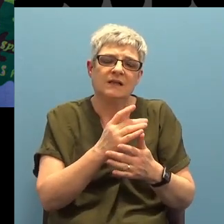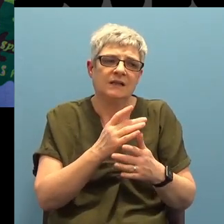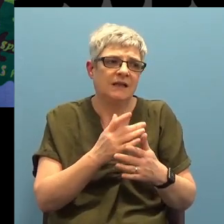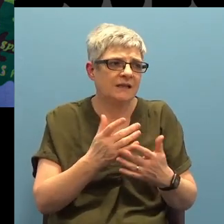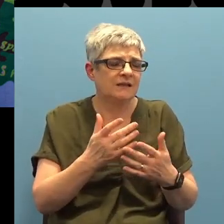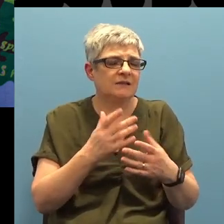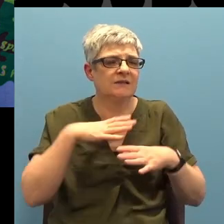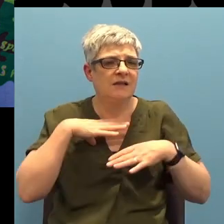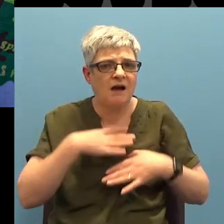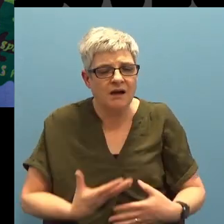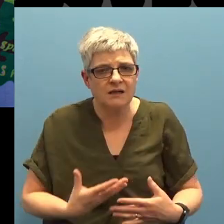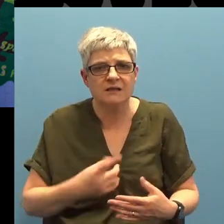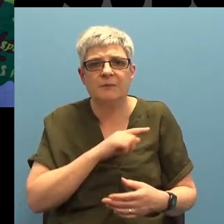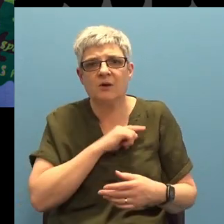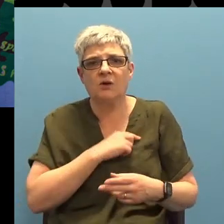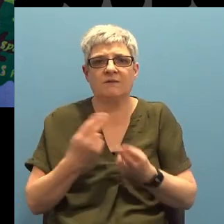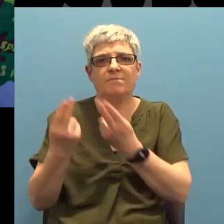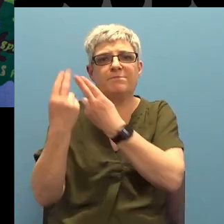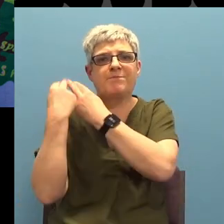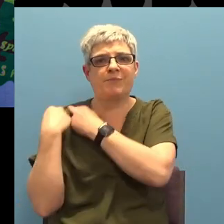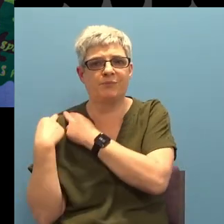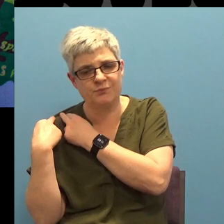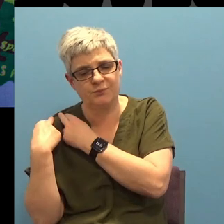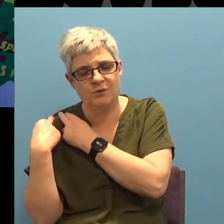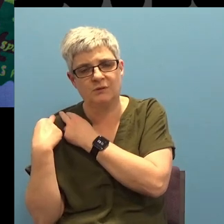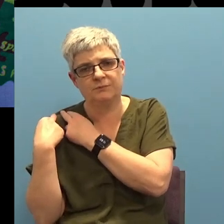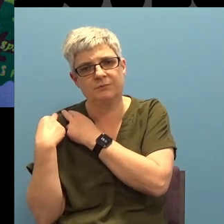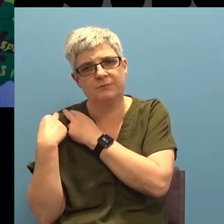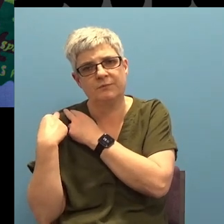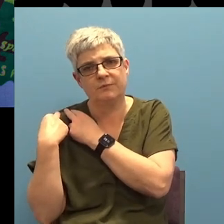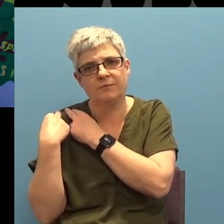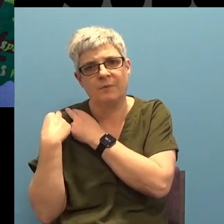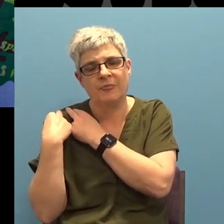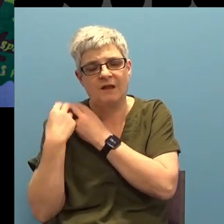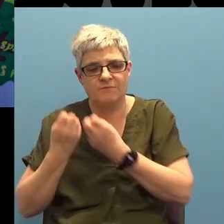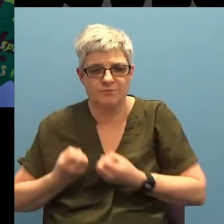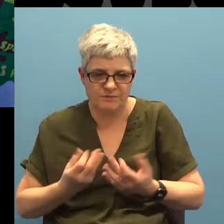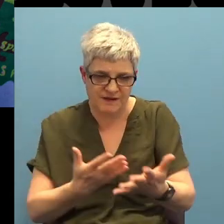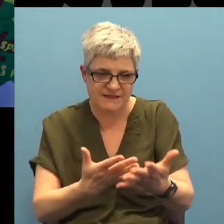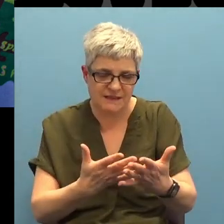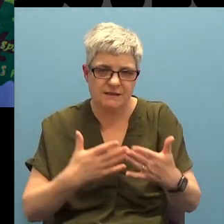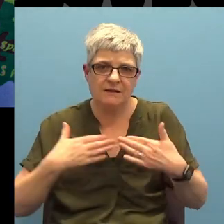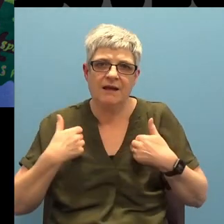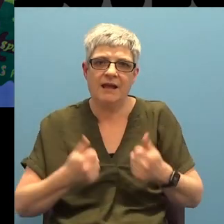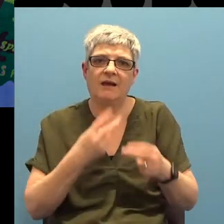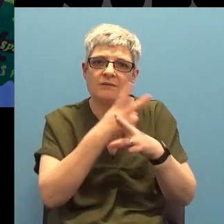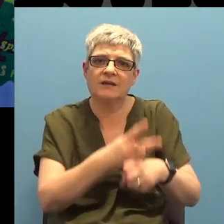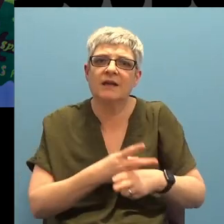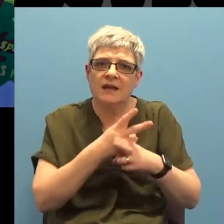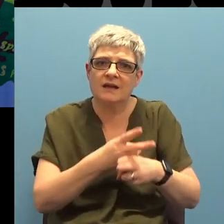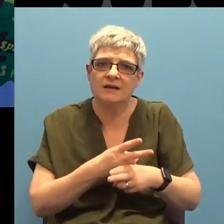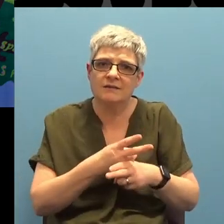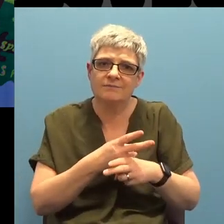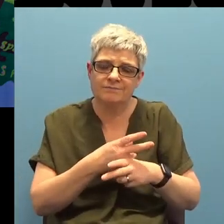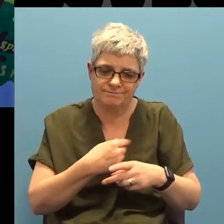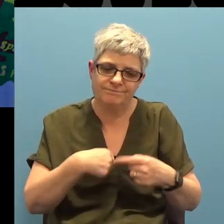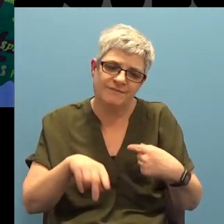overstretched and tired by the huge burden of providing health care in these